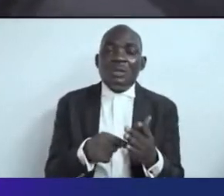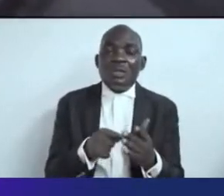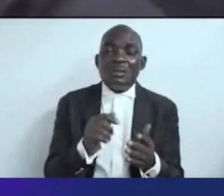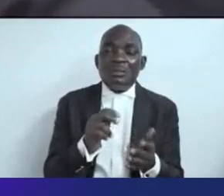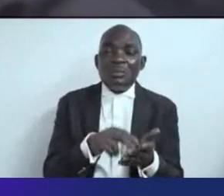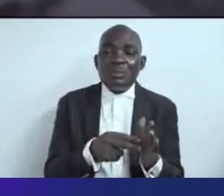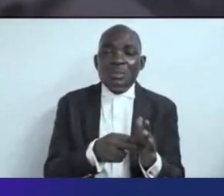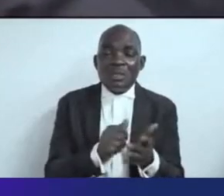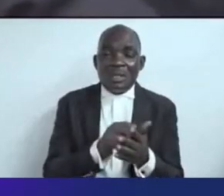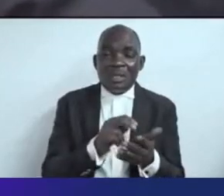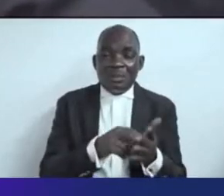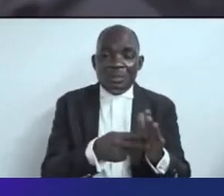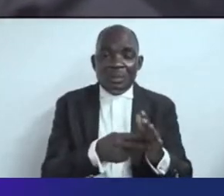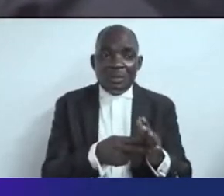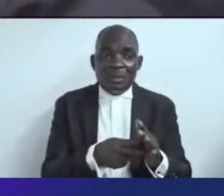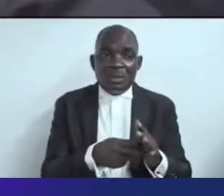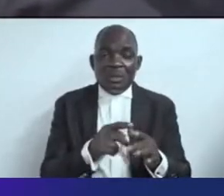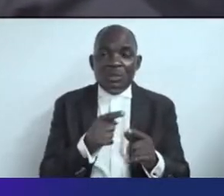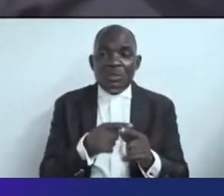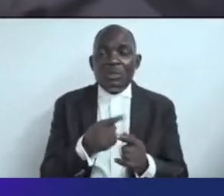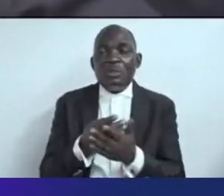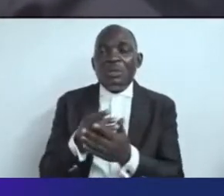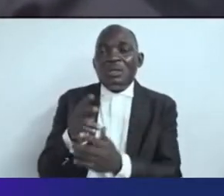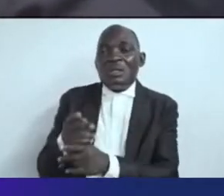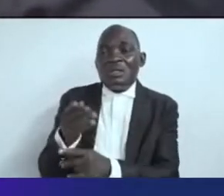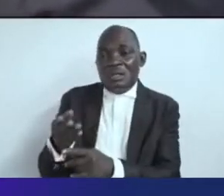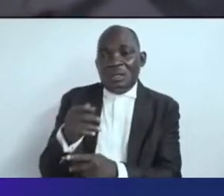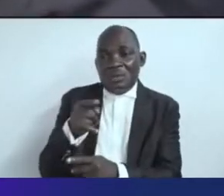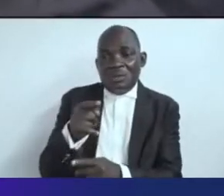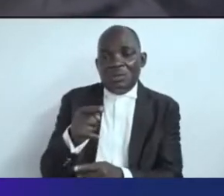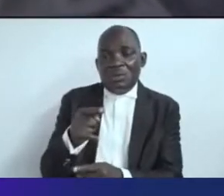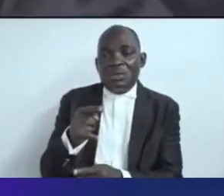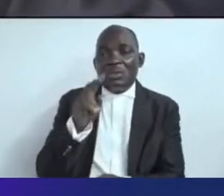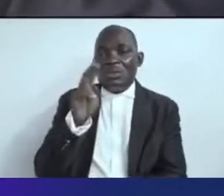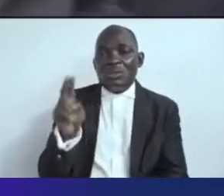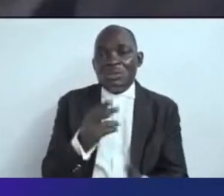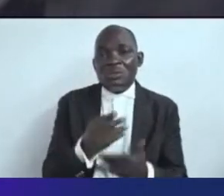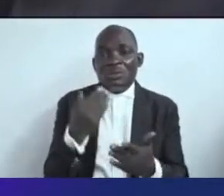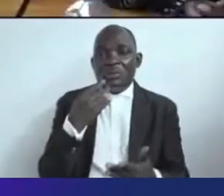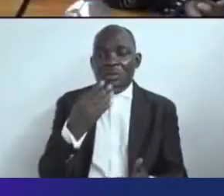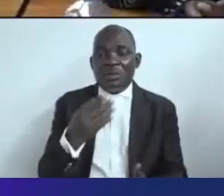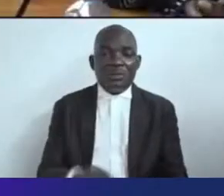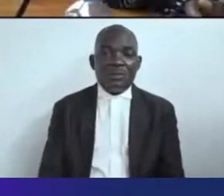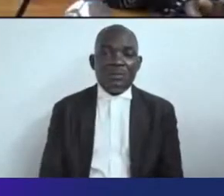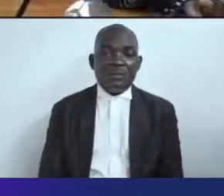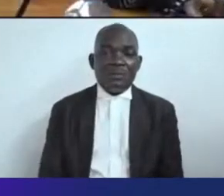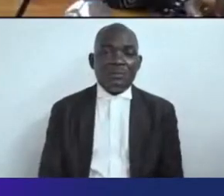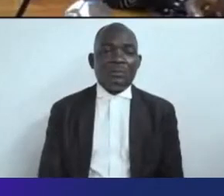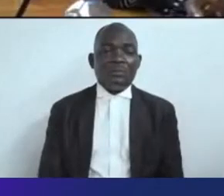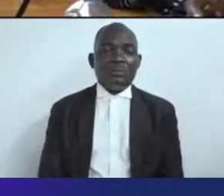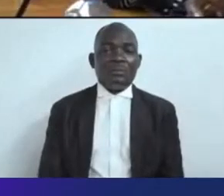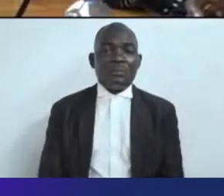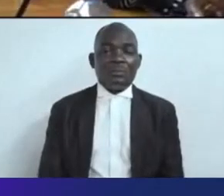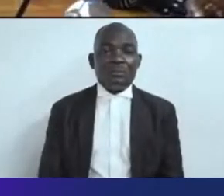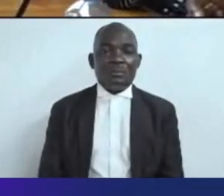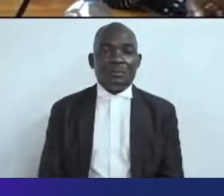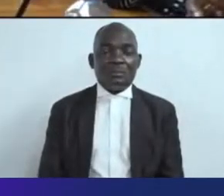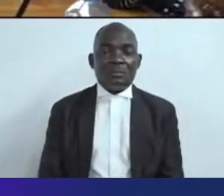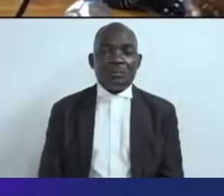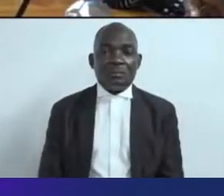the reserve ratio that you were also using before. Thank you. Thank you, Maxwell.